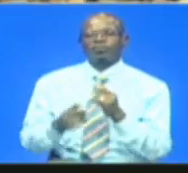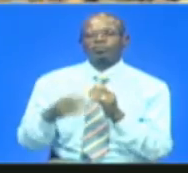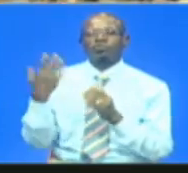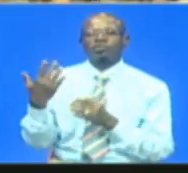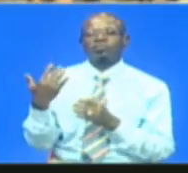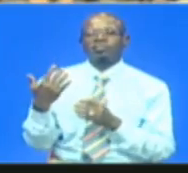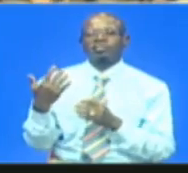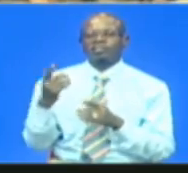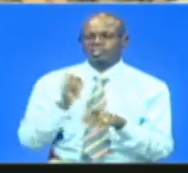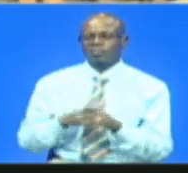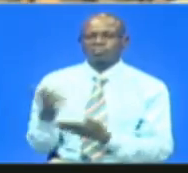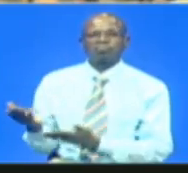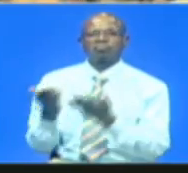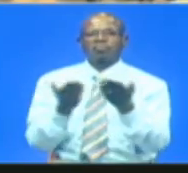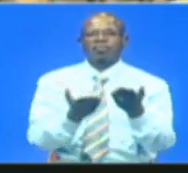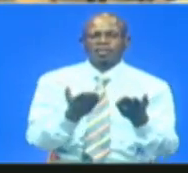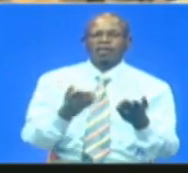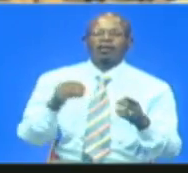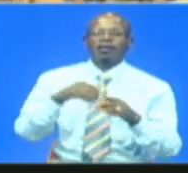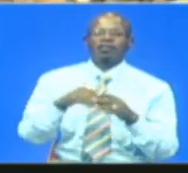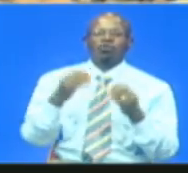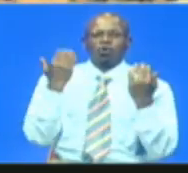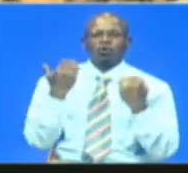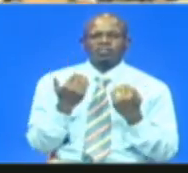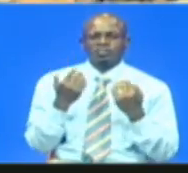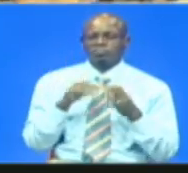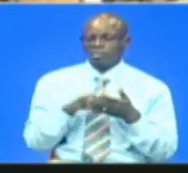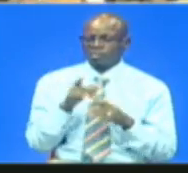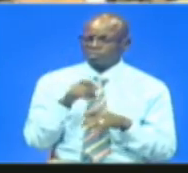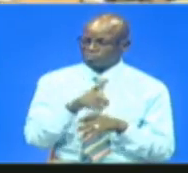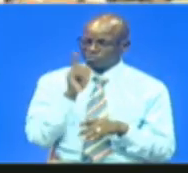see officers implicated charged alongside Asa